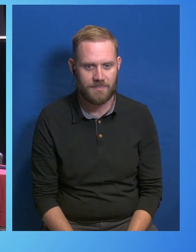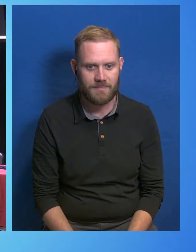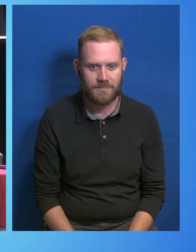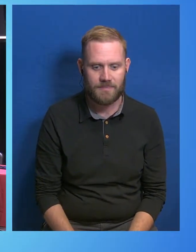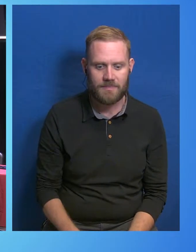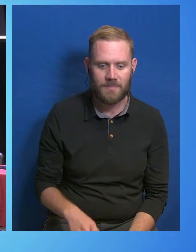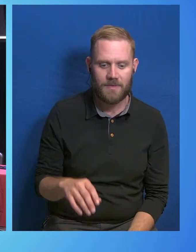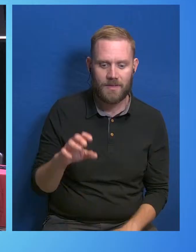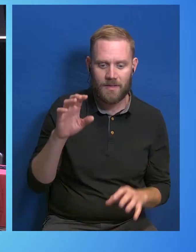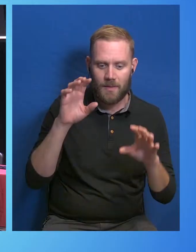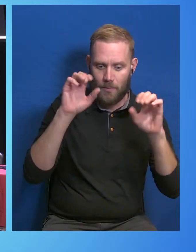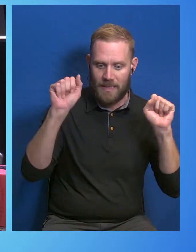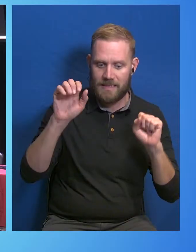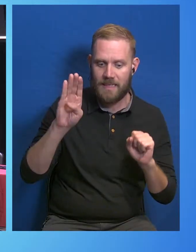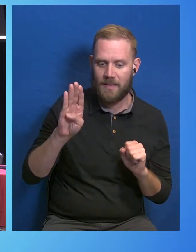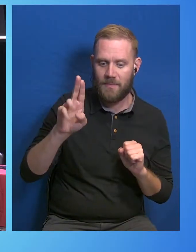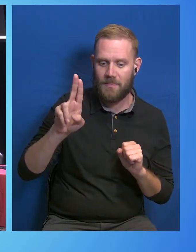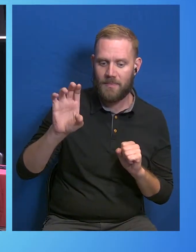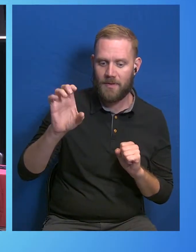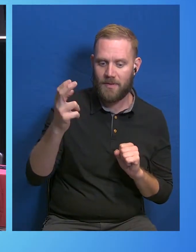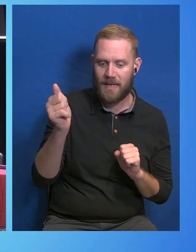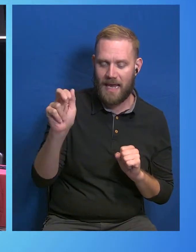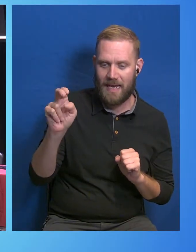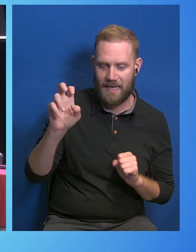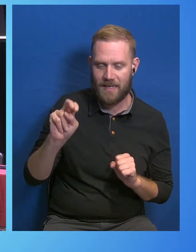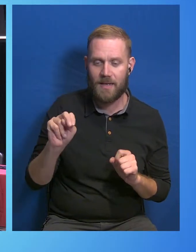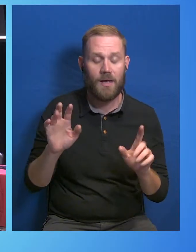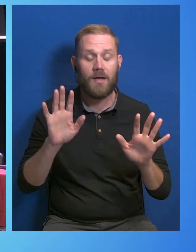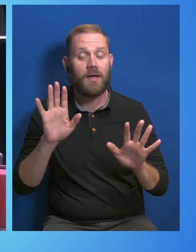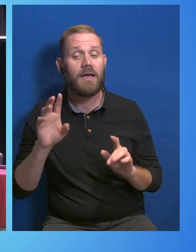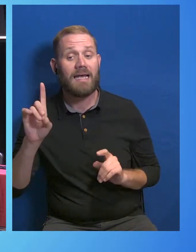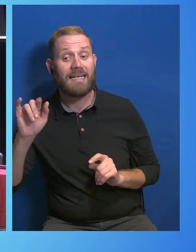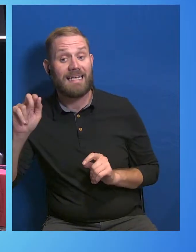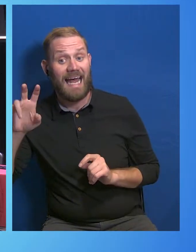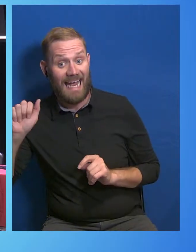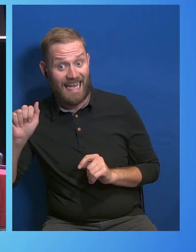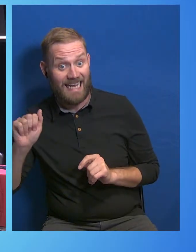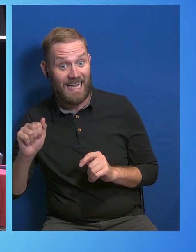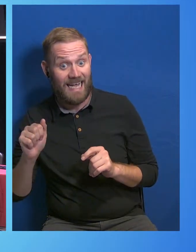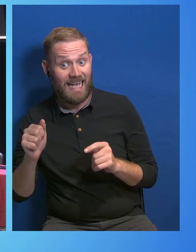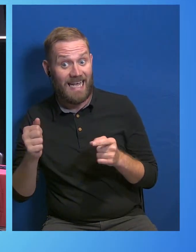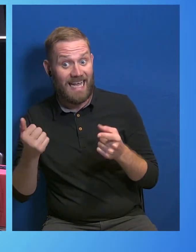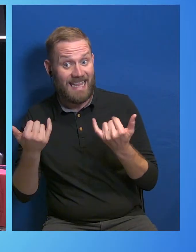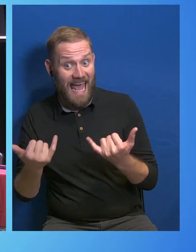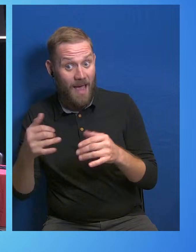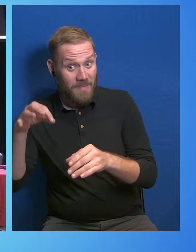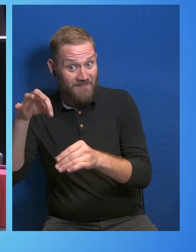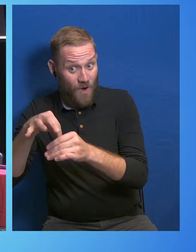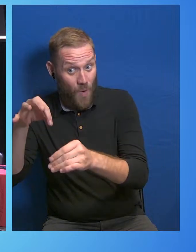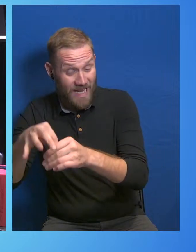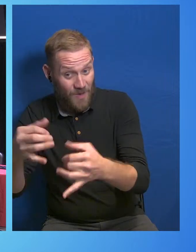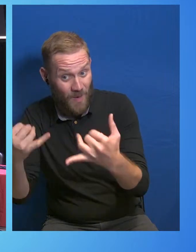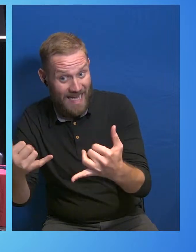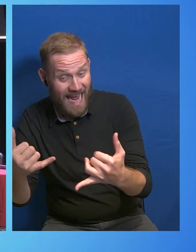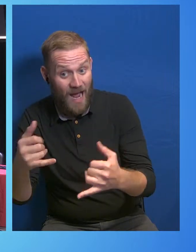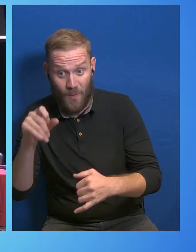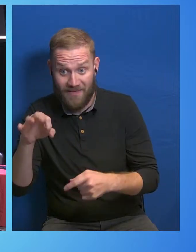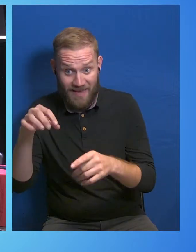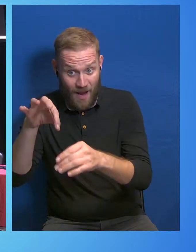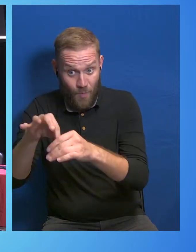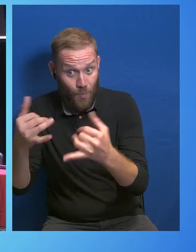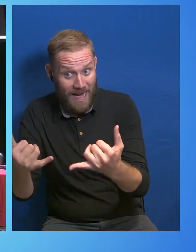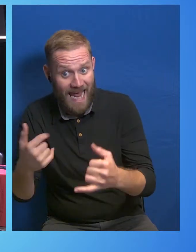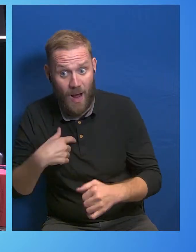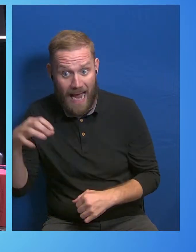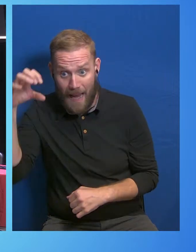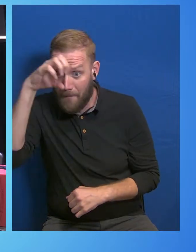Okay. Diana is saying, is the motion occurring right now? Because then I missed